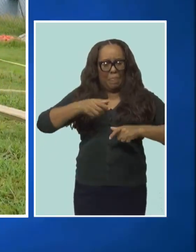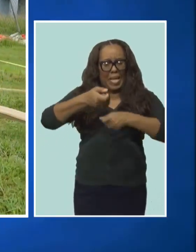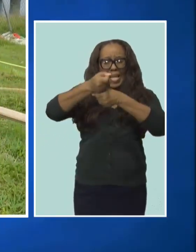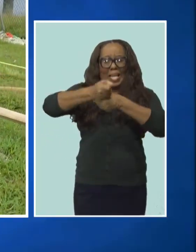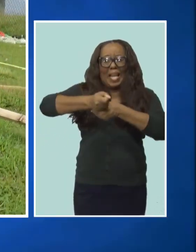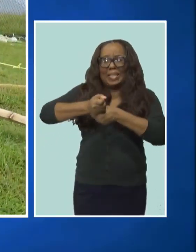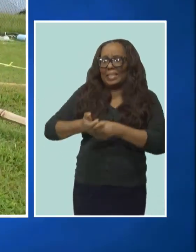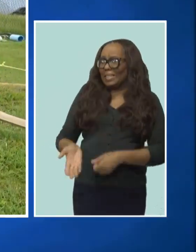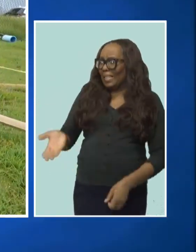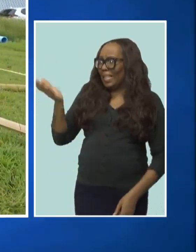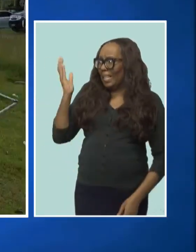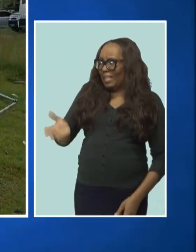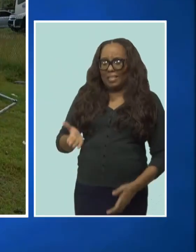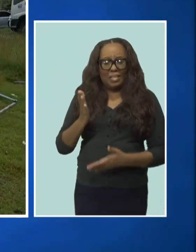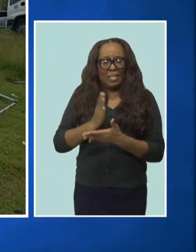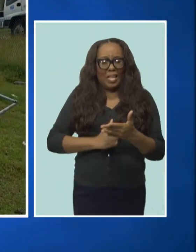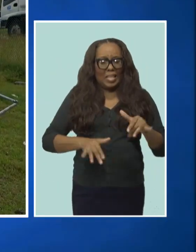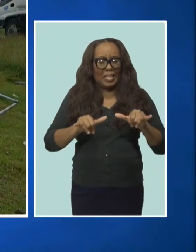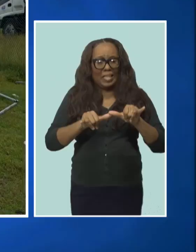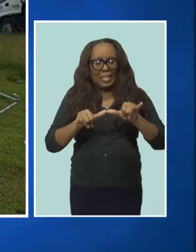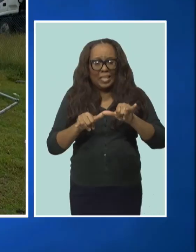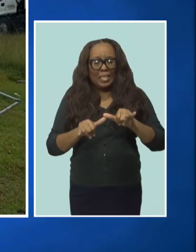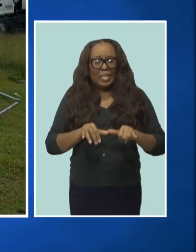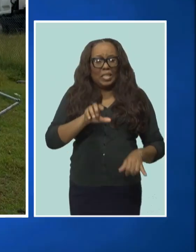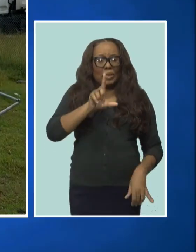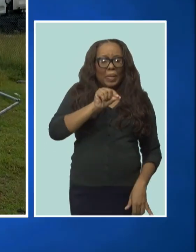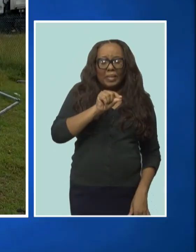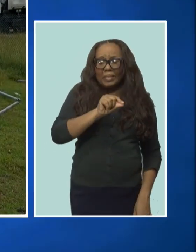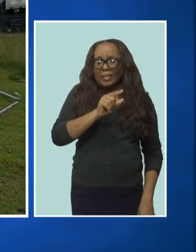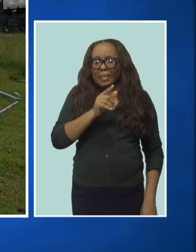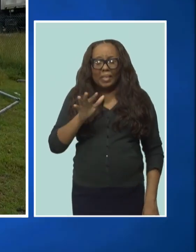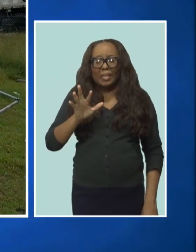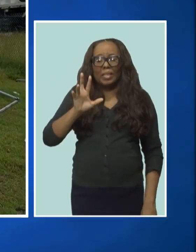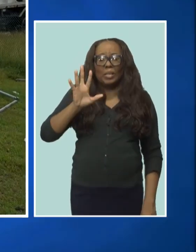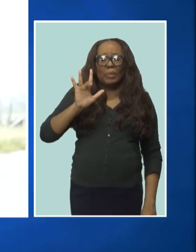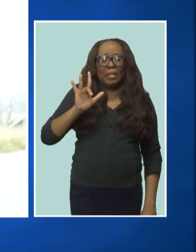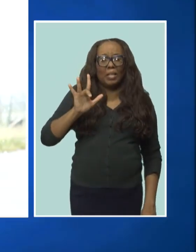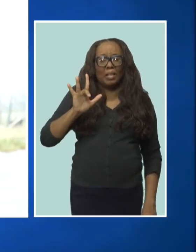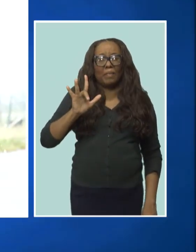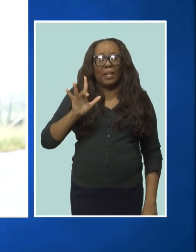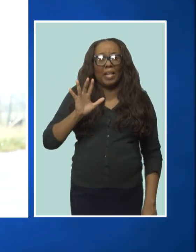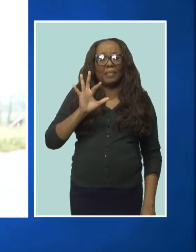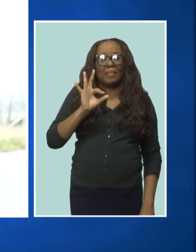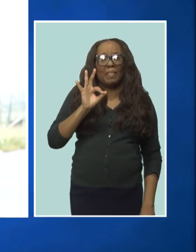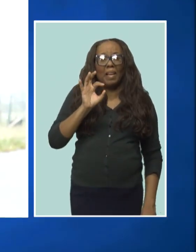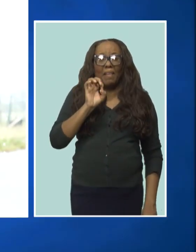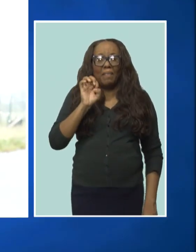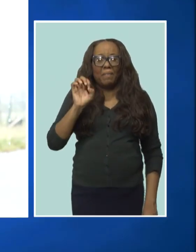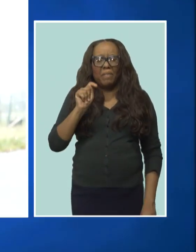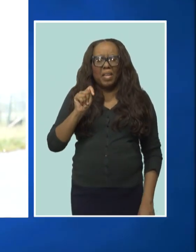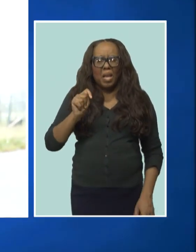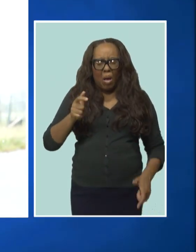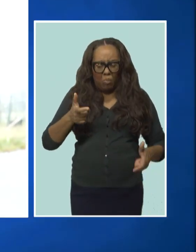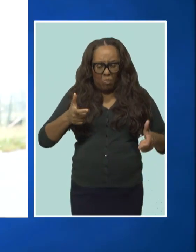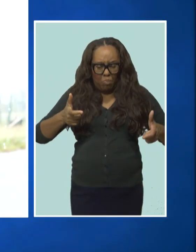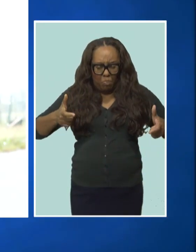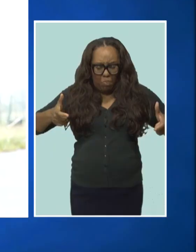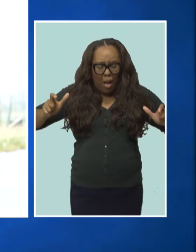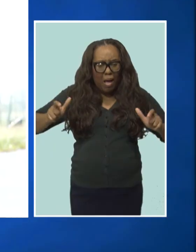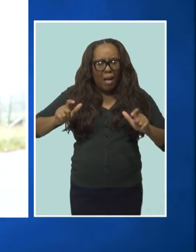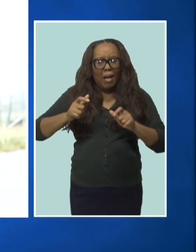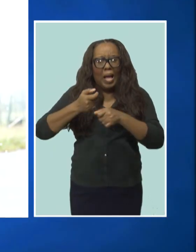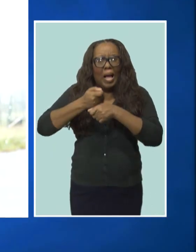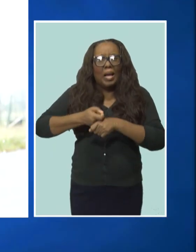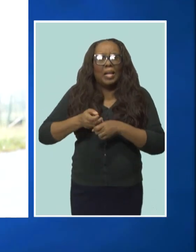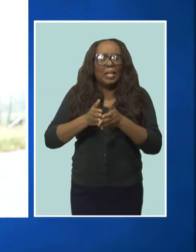and the sizes of the kites are 20 and 25 feet, and we just looking forward for persons to